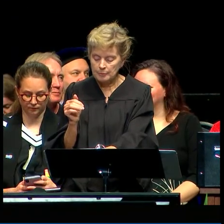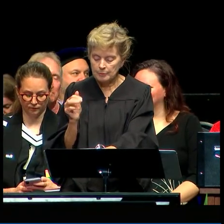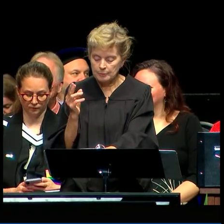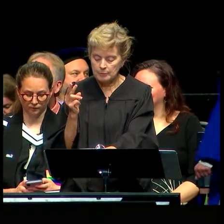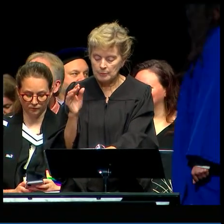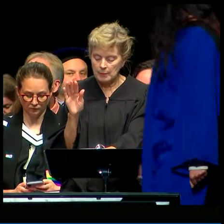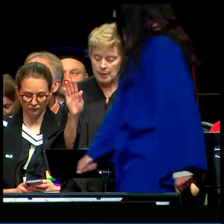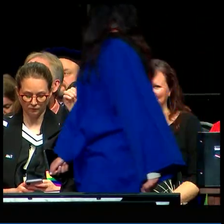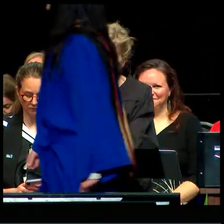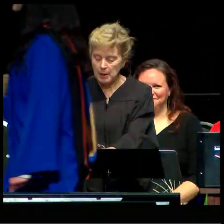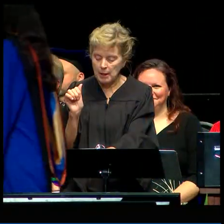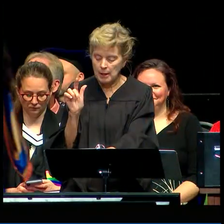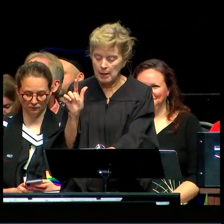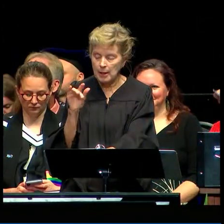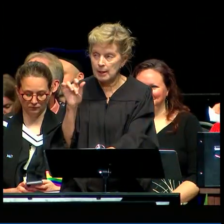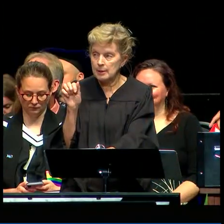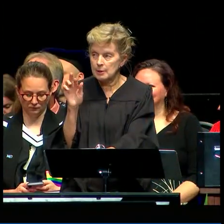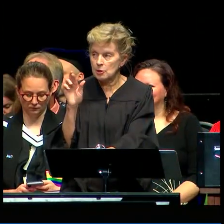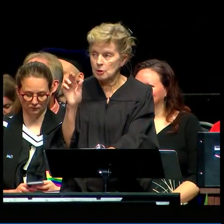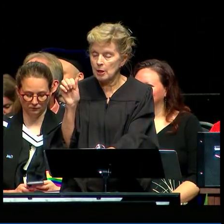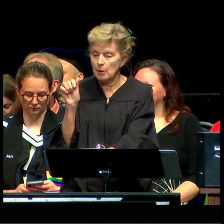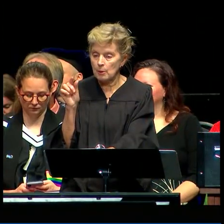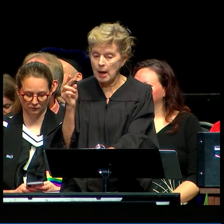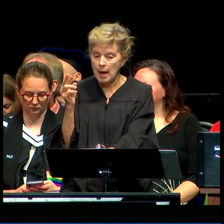Hiba Al-Jarrah.